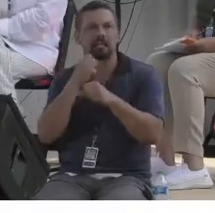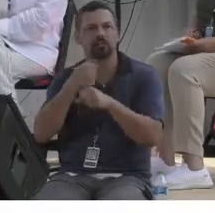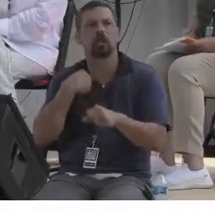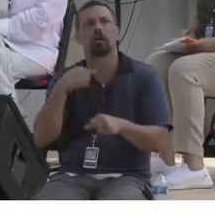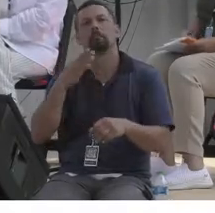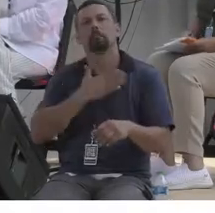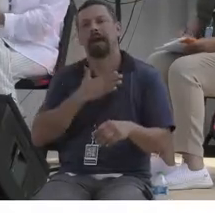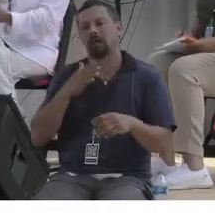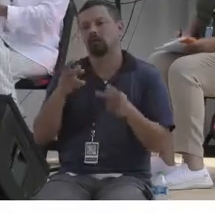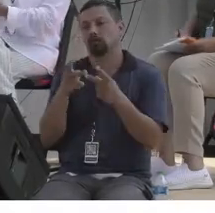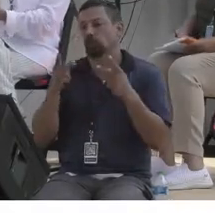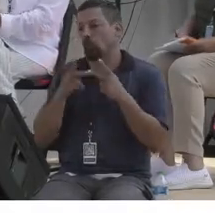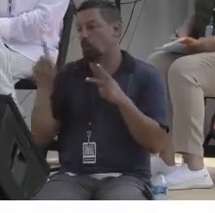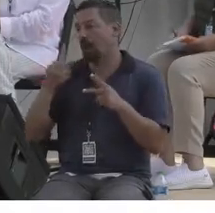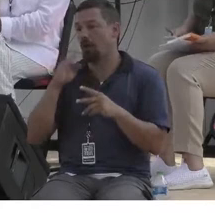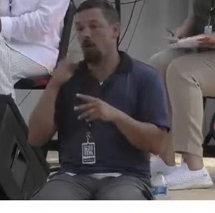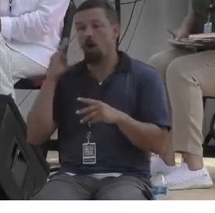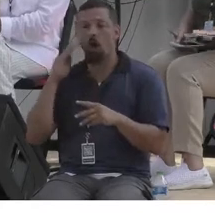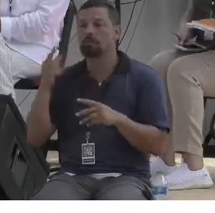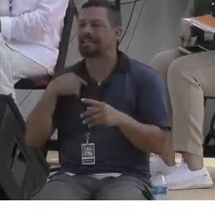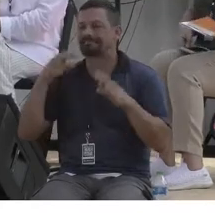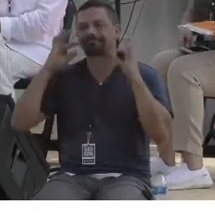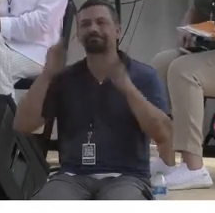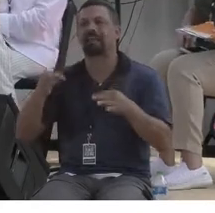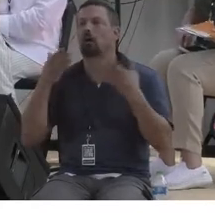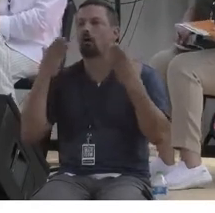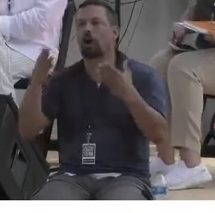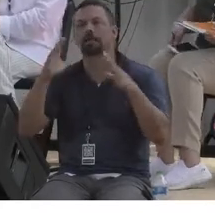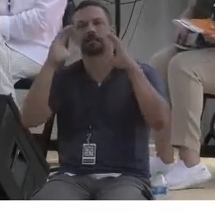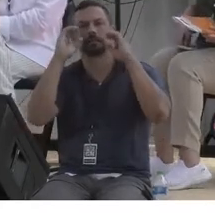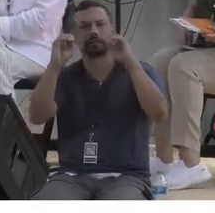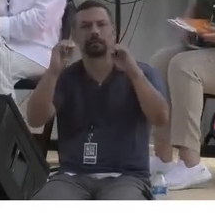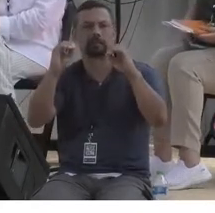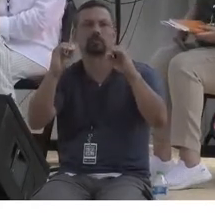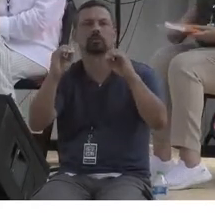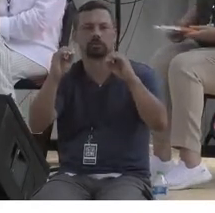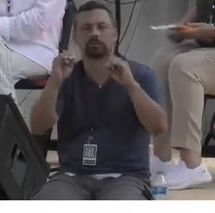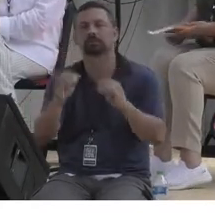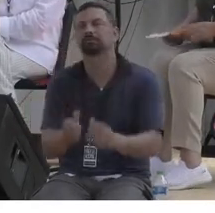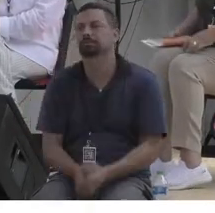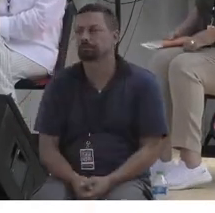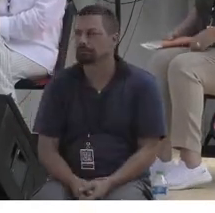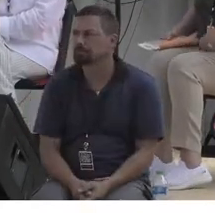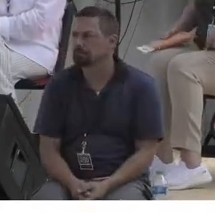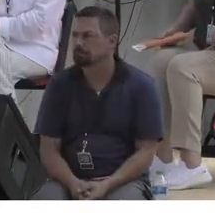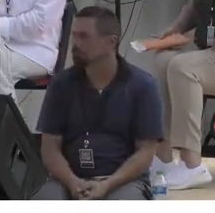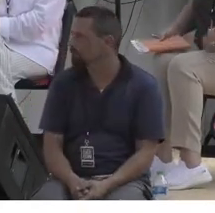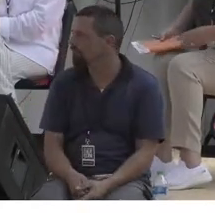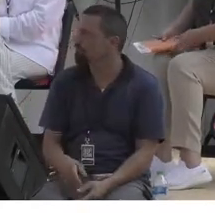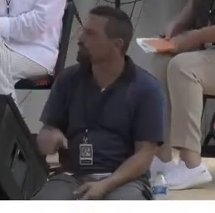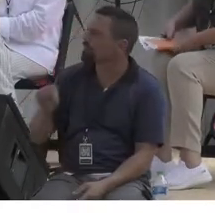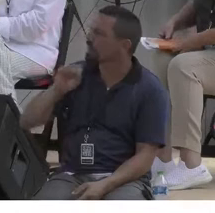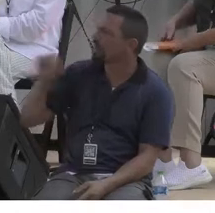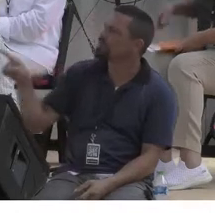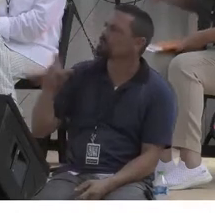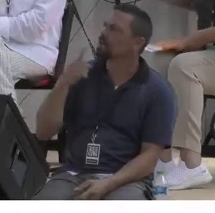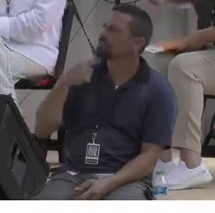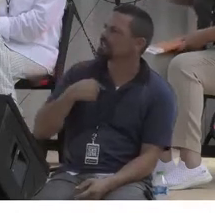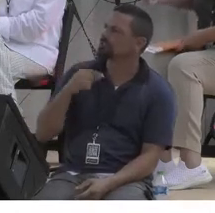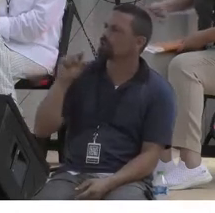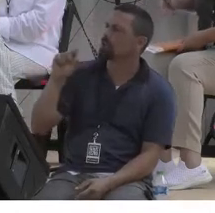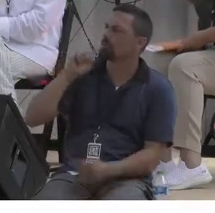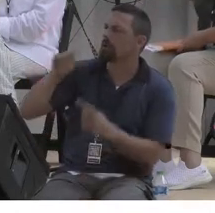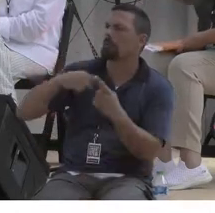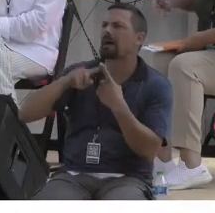house, and after that, I decided to teach. So, yeah. And tell us a little bit about your